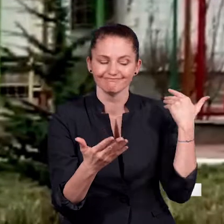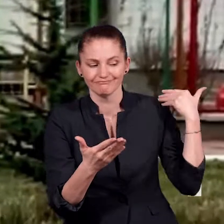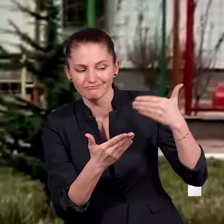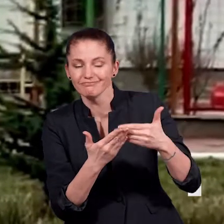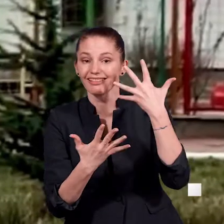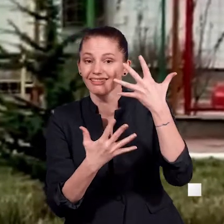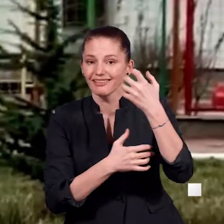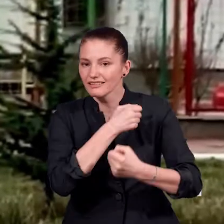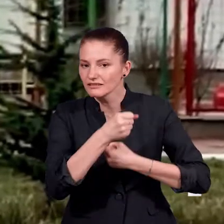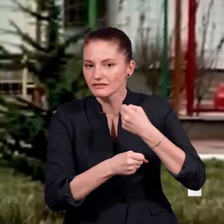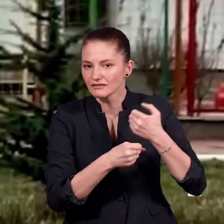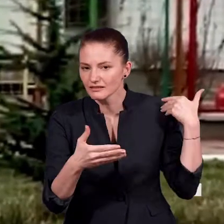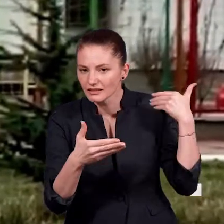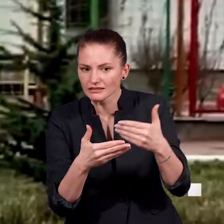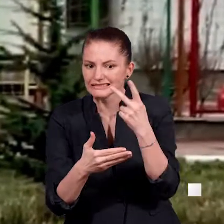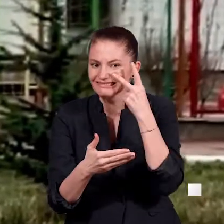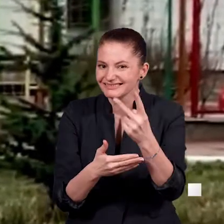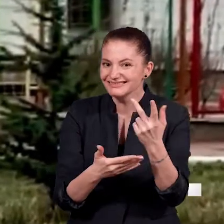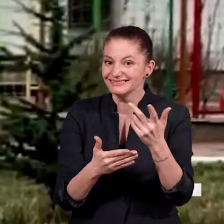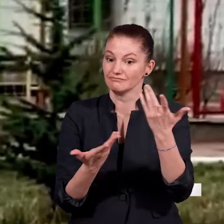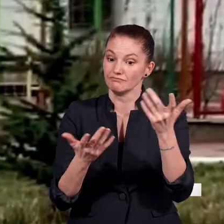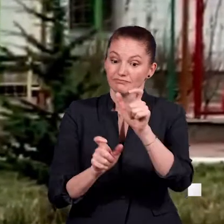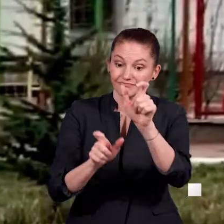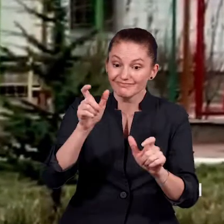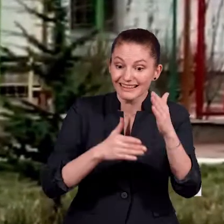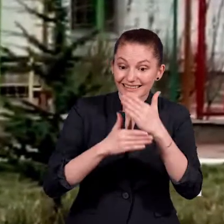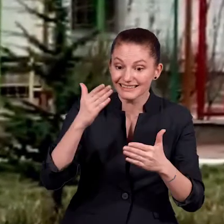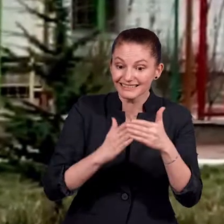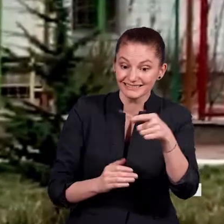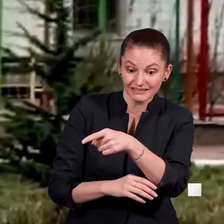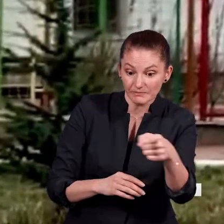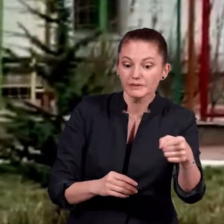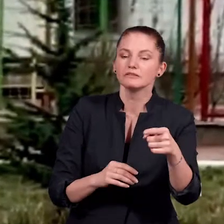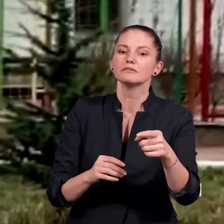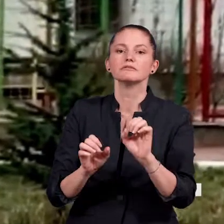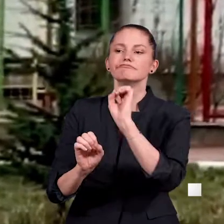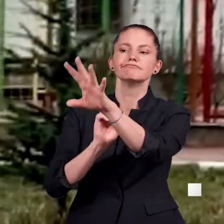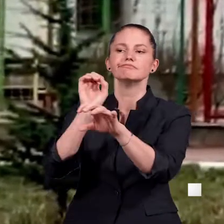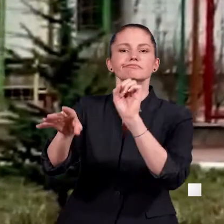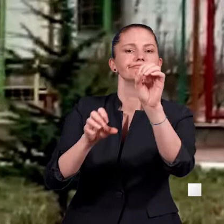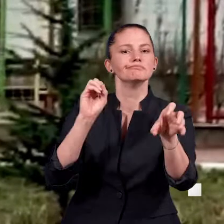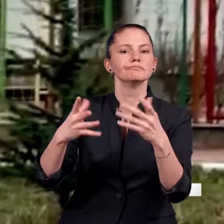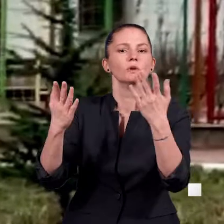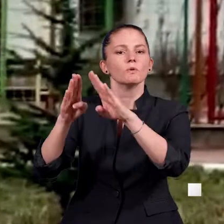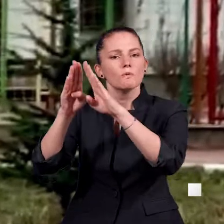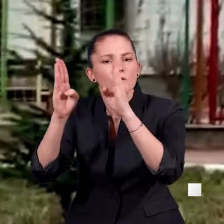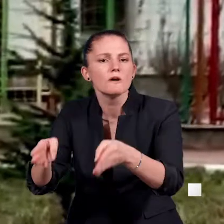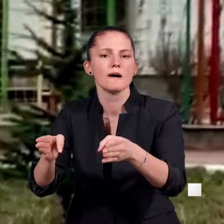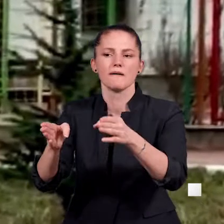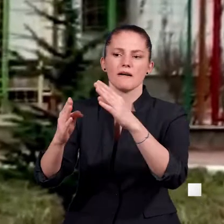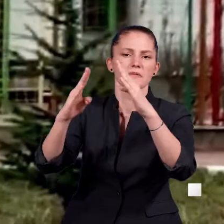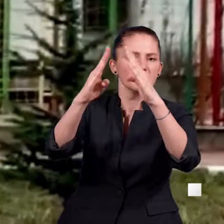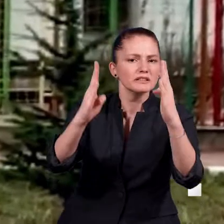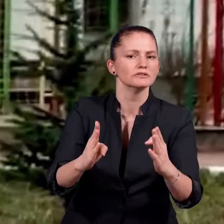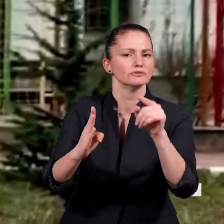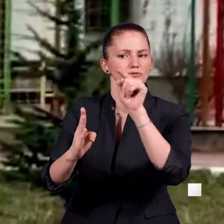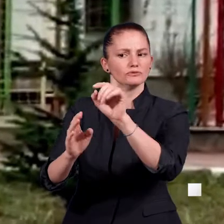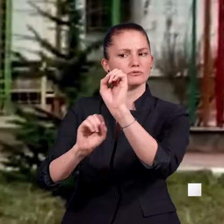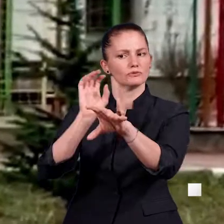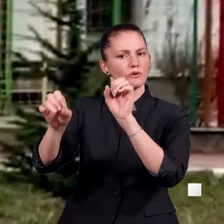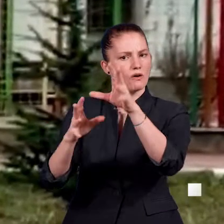In the last 10 years, there has been a proliferation of group homes for disabled people in the